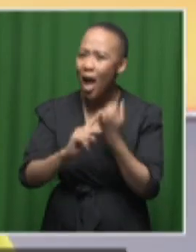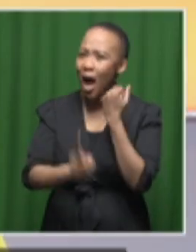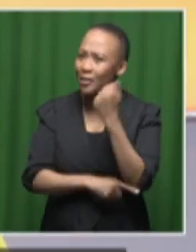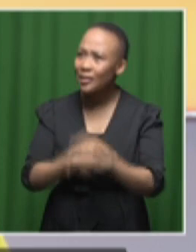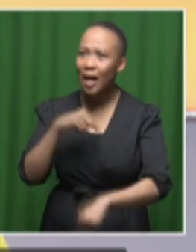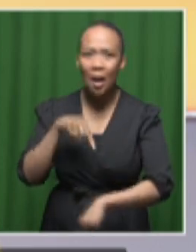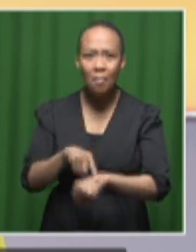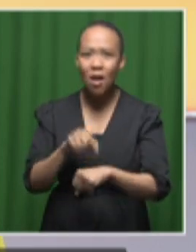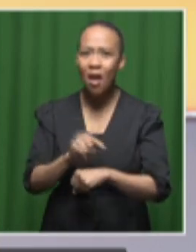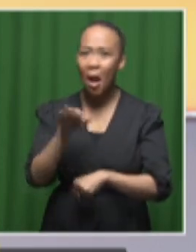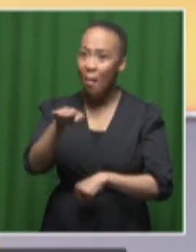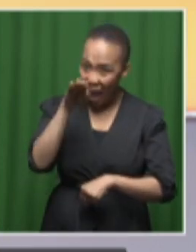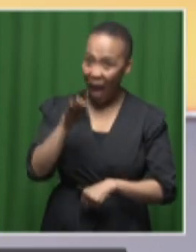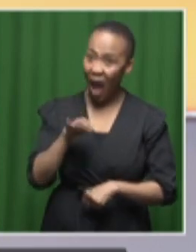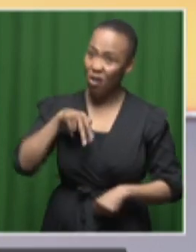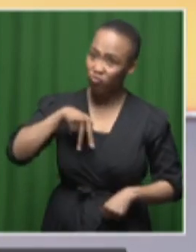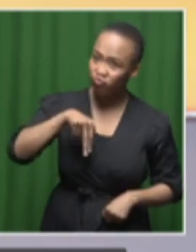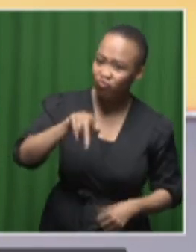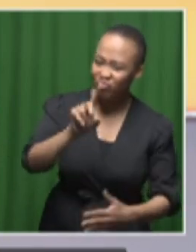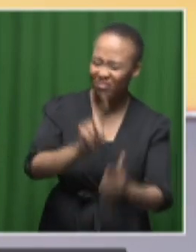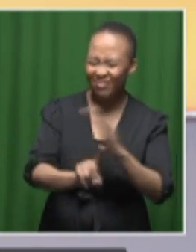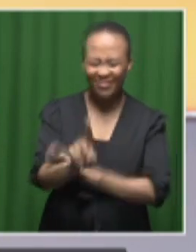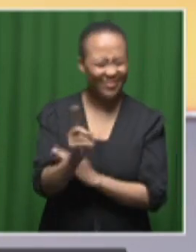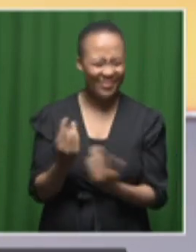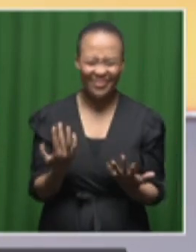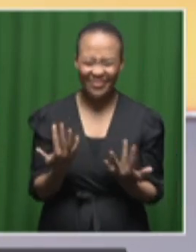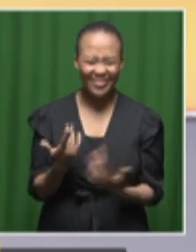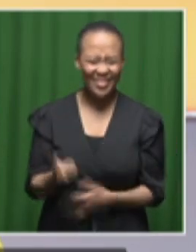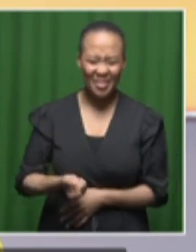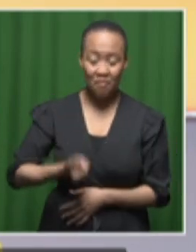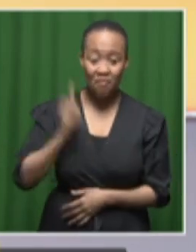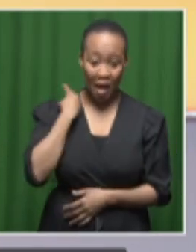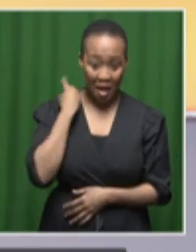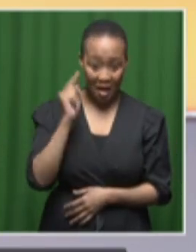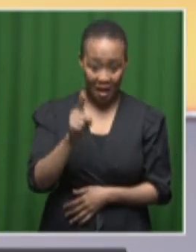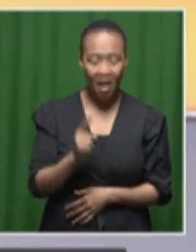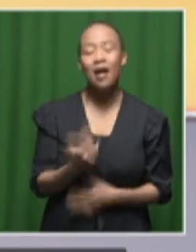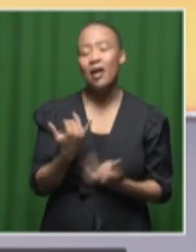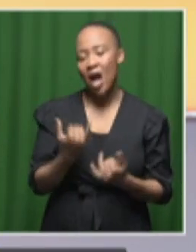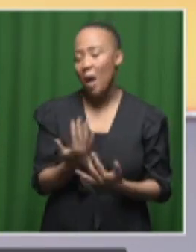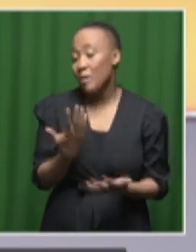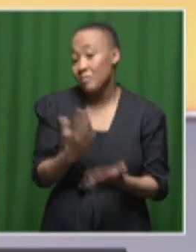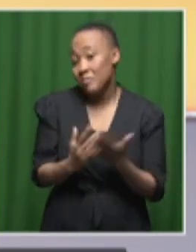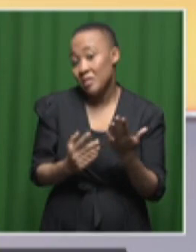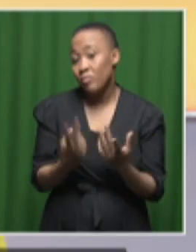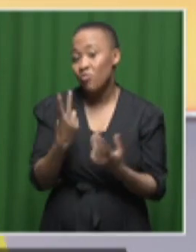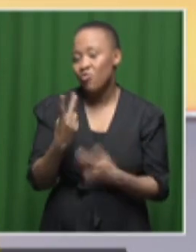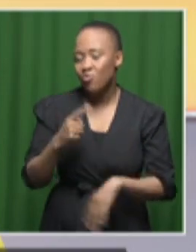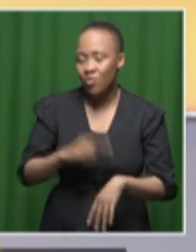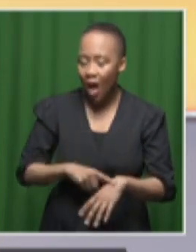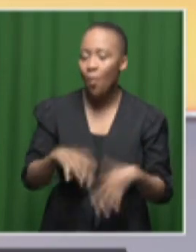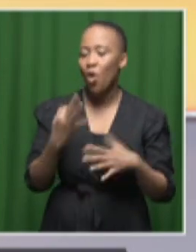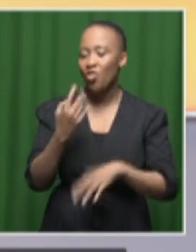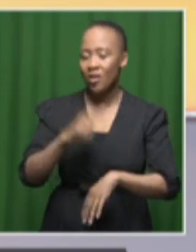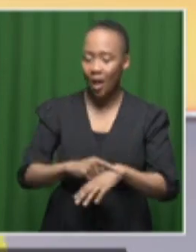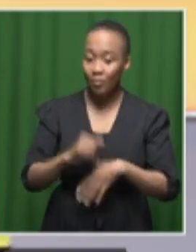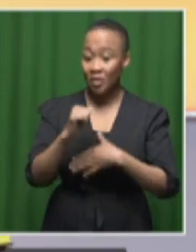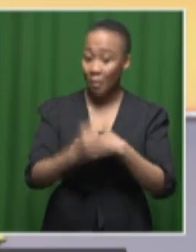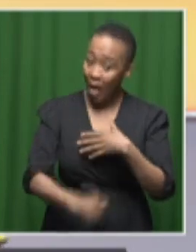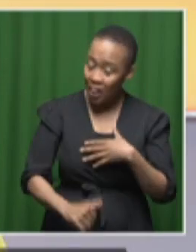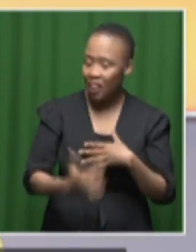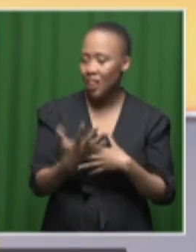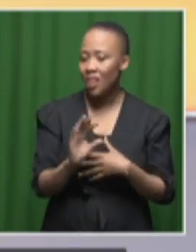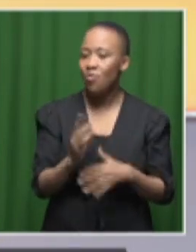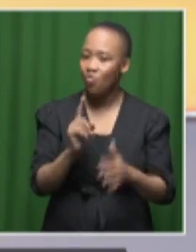last time I was inside a bank, and yet, they seem to be going, 2 to 3 times a month. And so it's those kinds of questions that, we